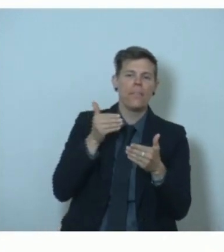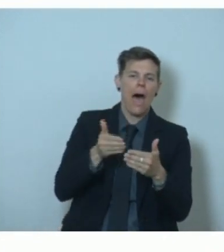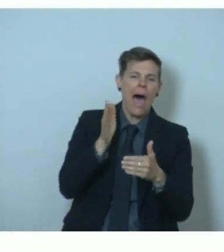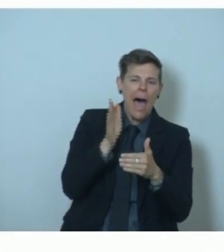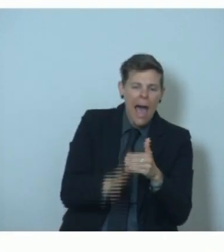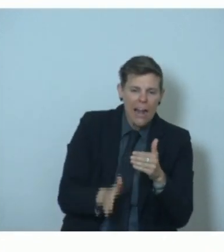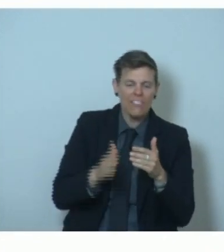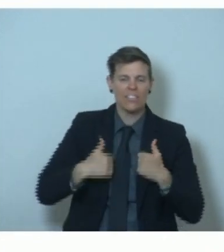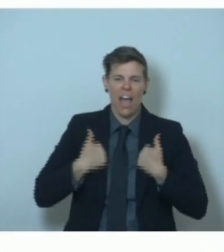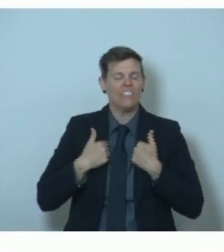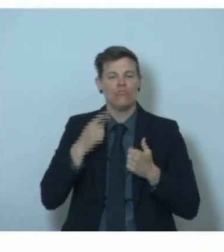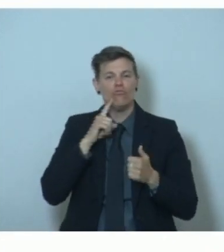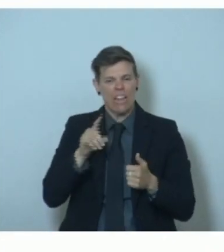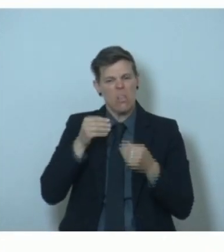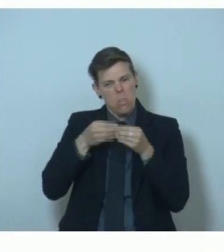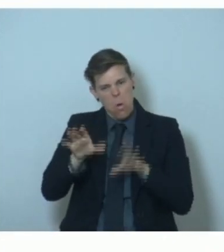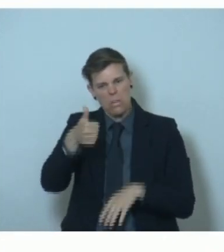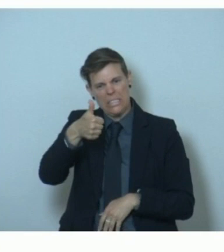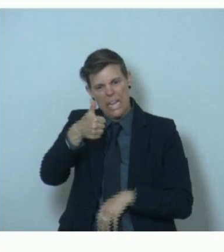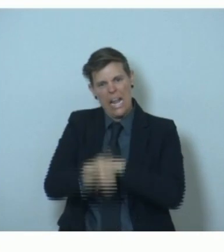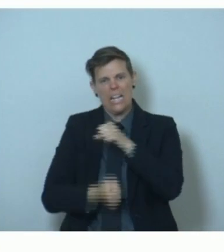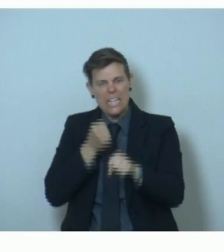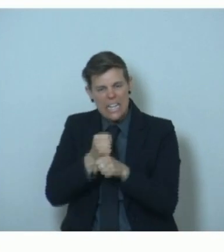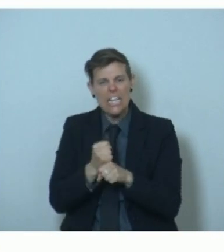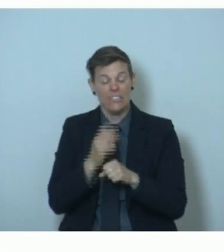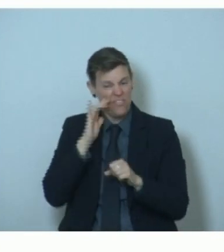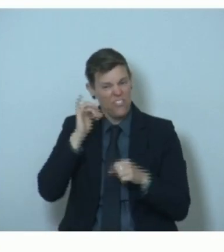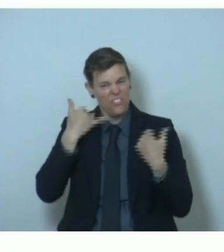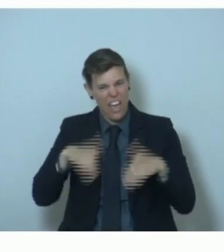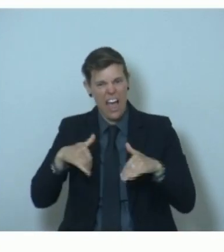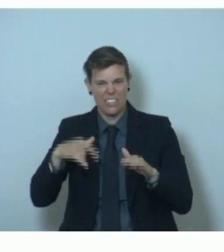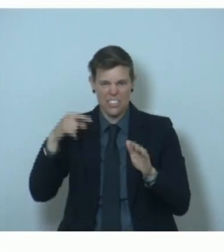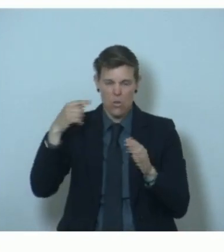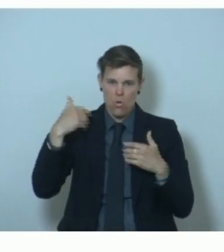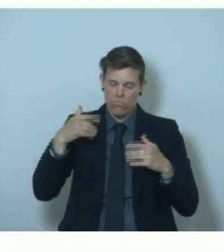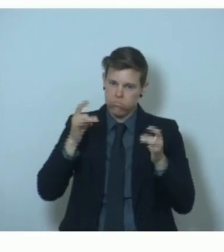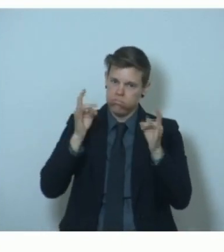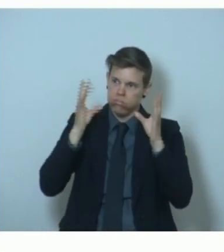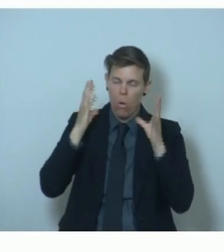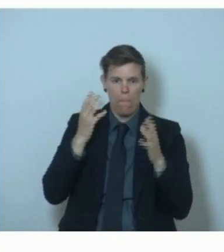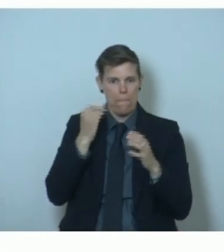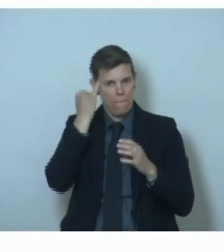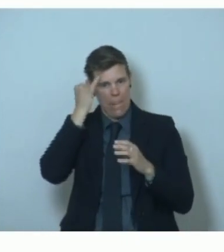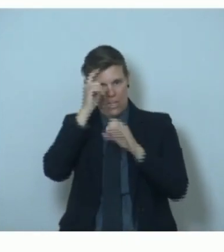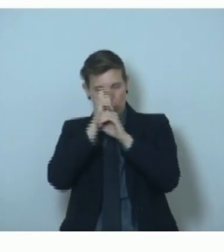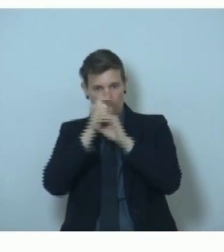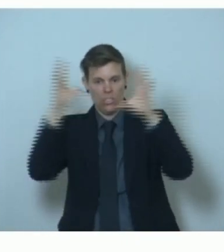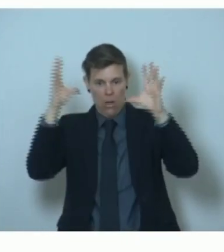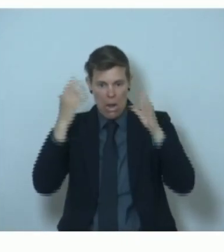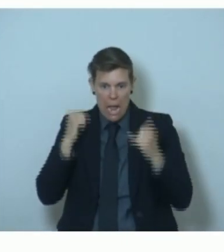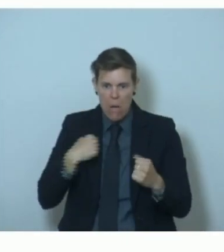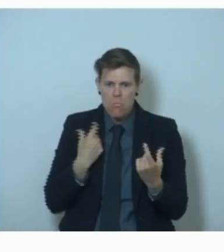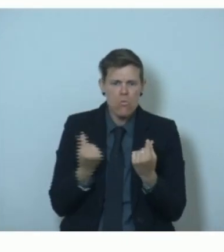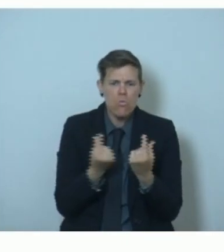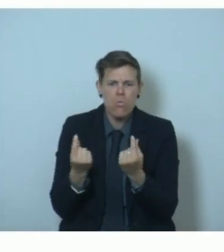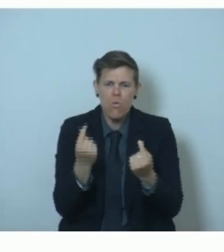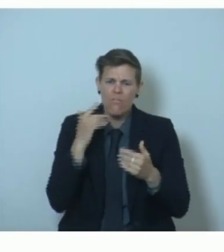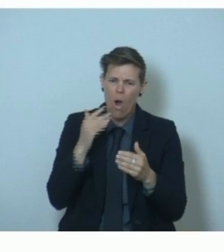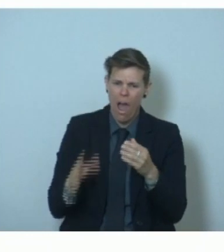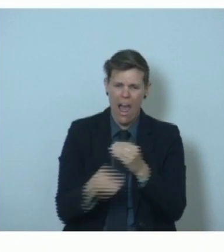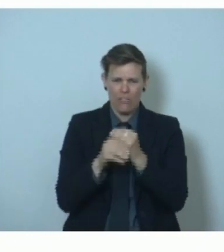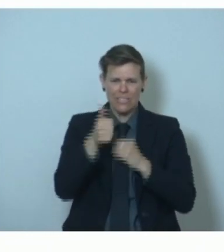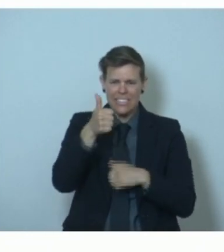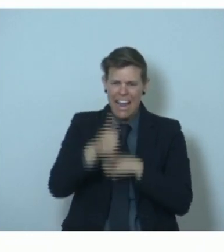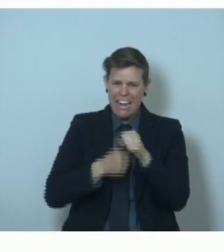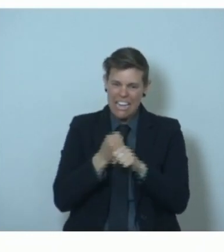think about what each of us would do with 10 extra years of life. Let's go to the next slide. We've revised